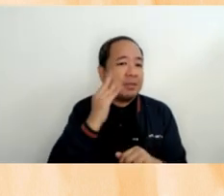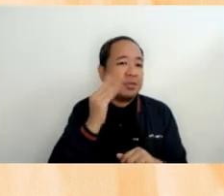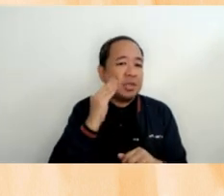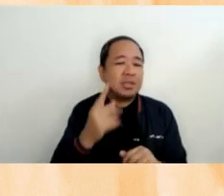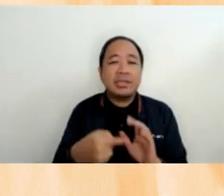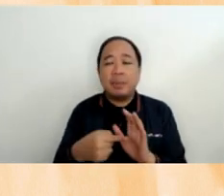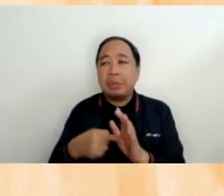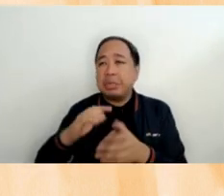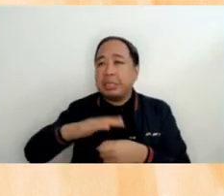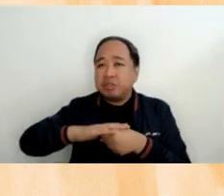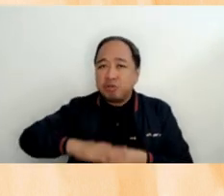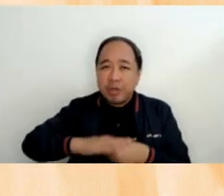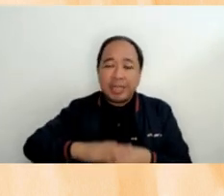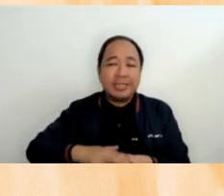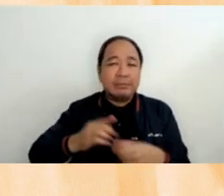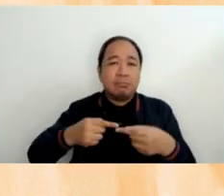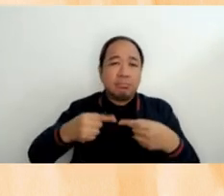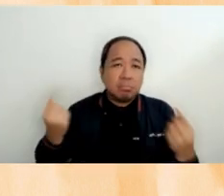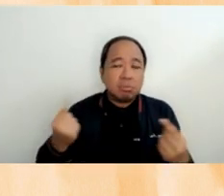stress, adversity, or trauma.